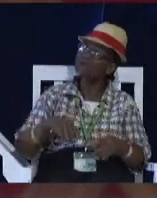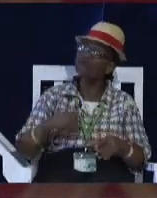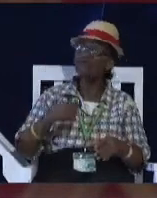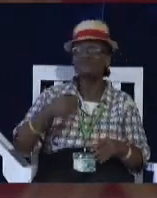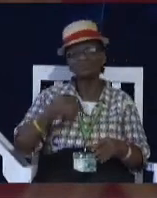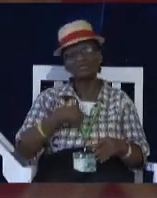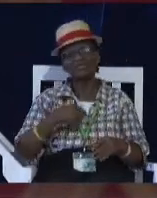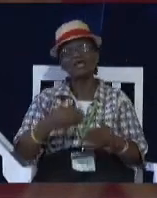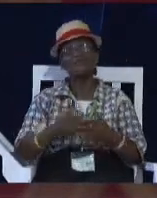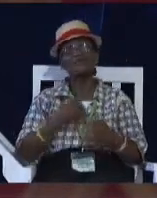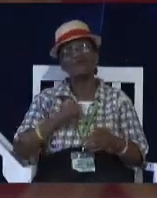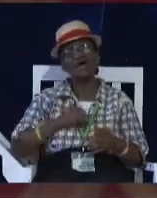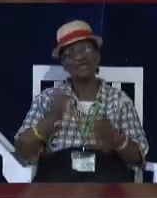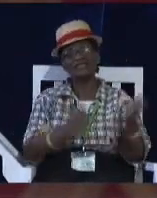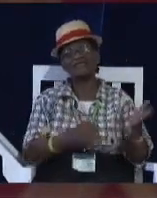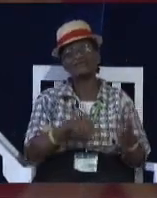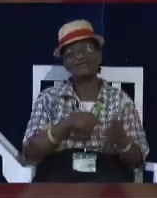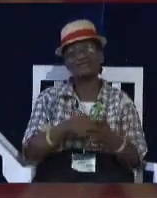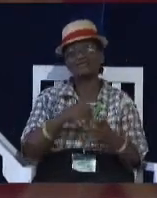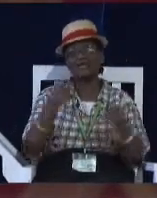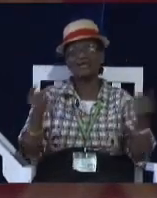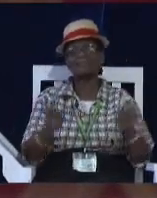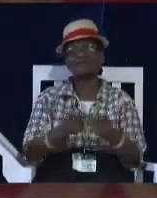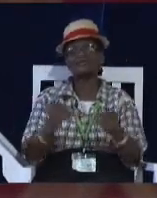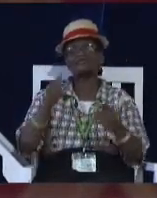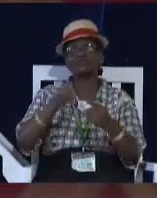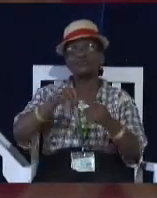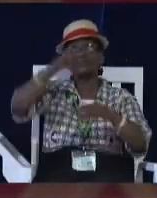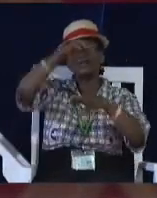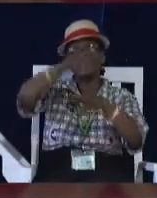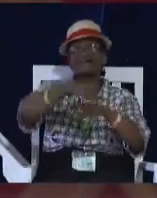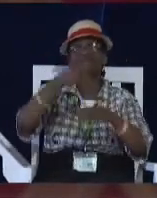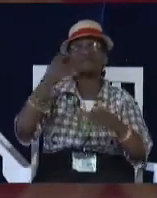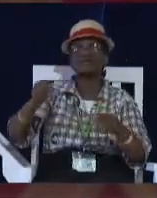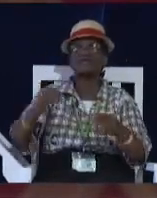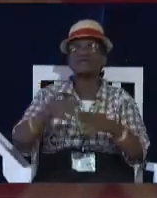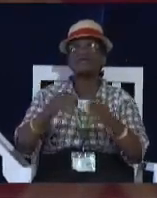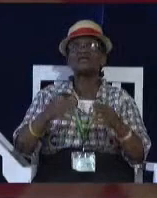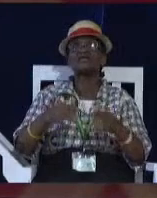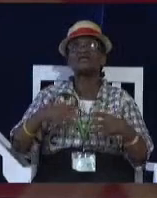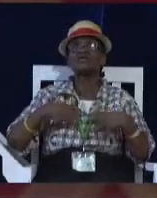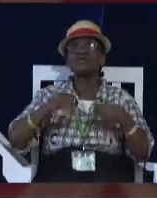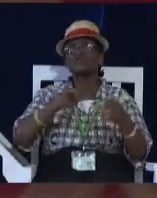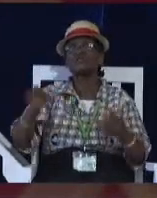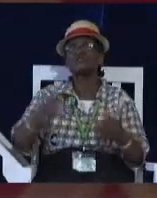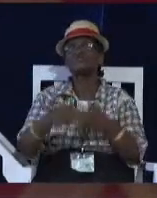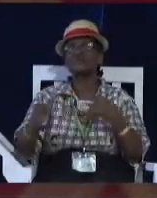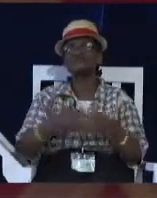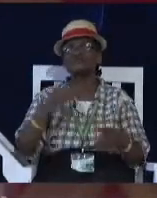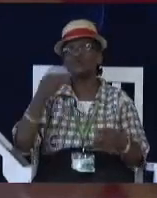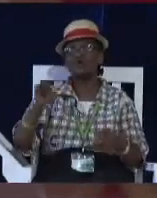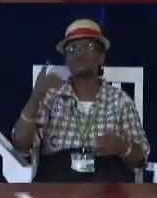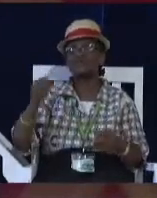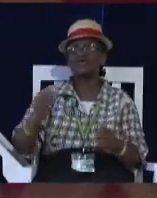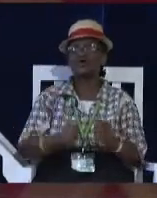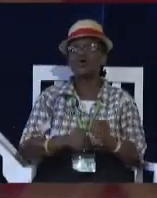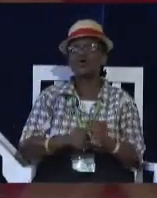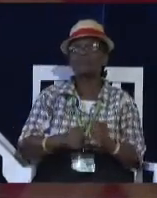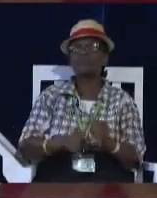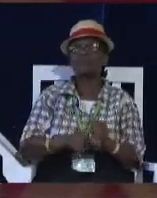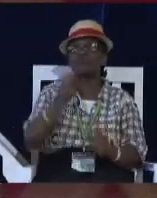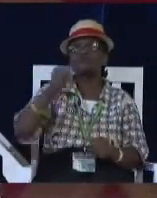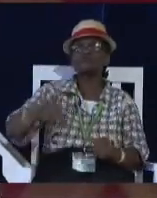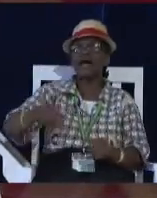Before I leave this place tonight, the healing virtue of the Most High God is going to touch